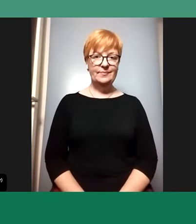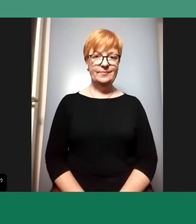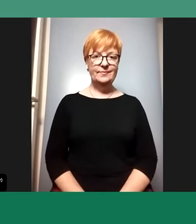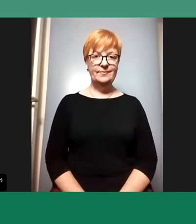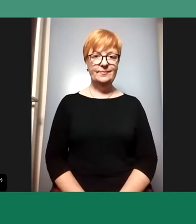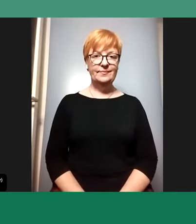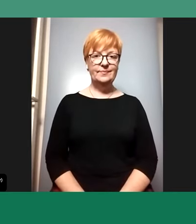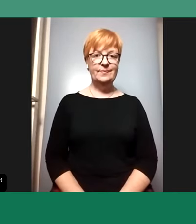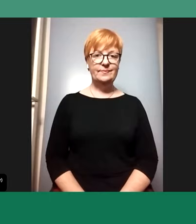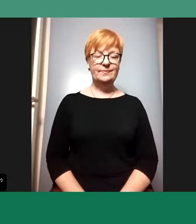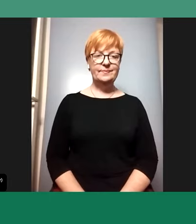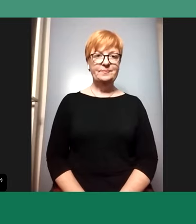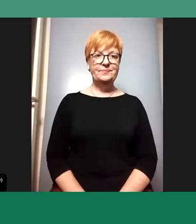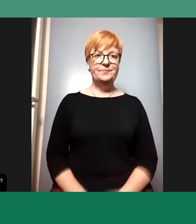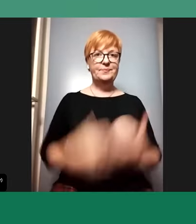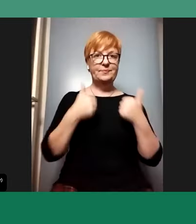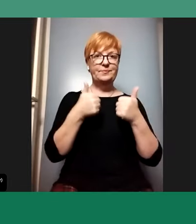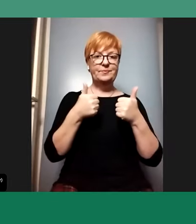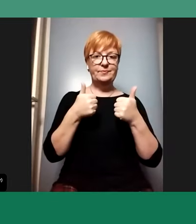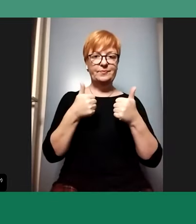Okay. Yeah.